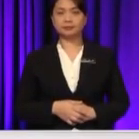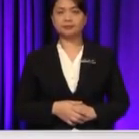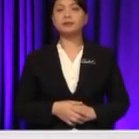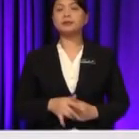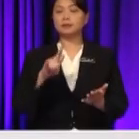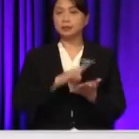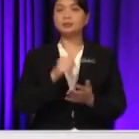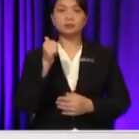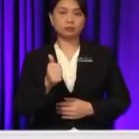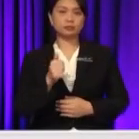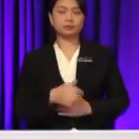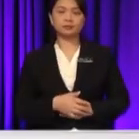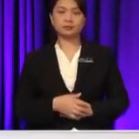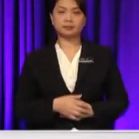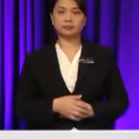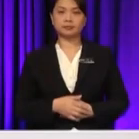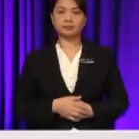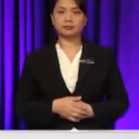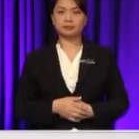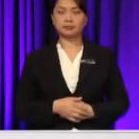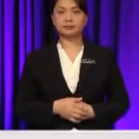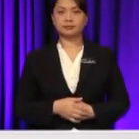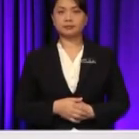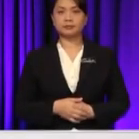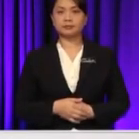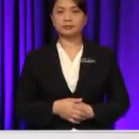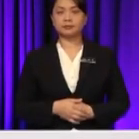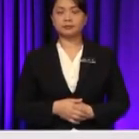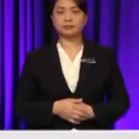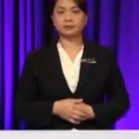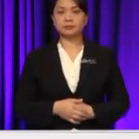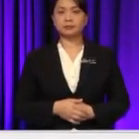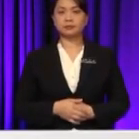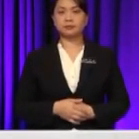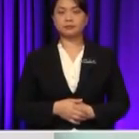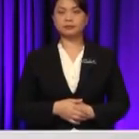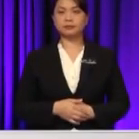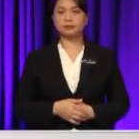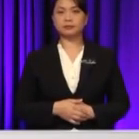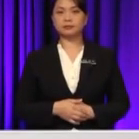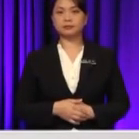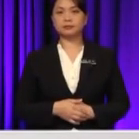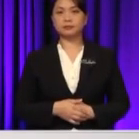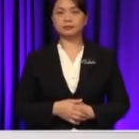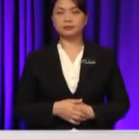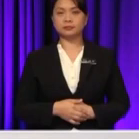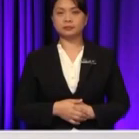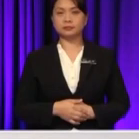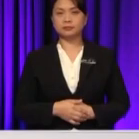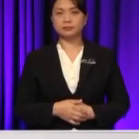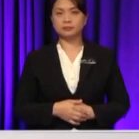you, Tasneem. Okay. Okay, why don't we try to ask for the next volunteer? All right, we just have two numbers left. Okay,